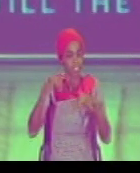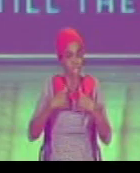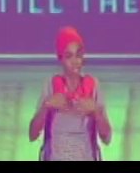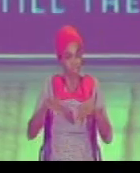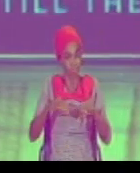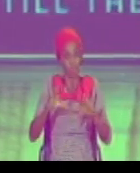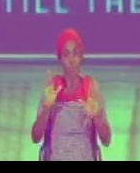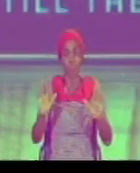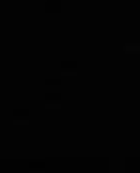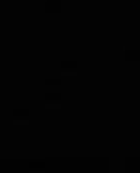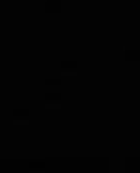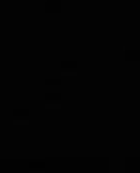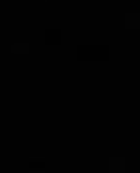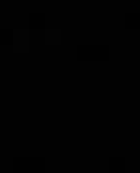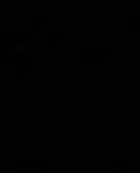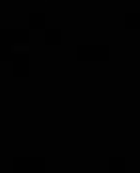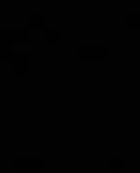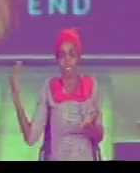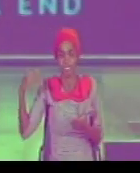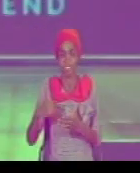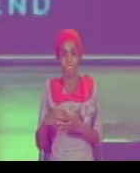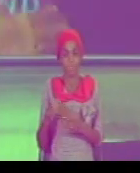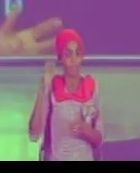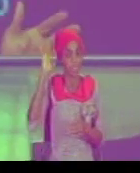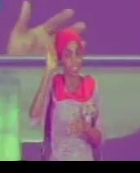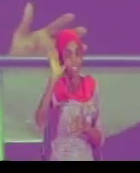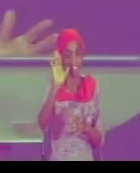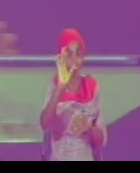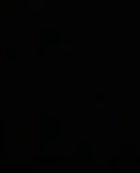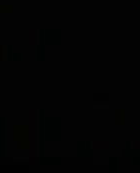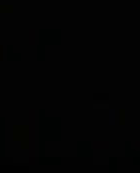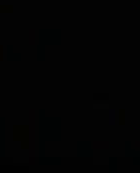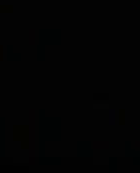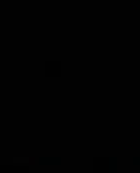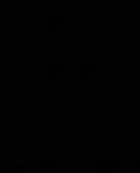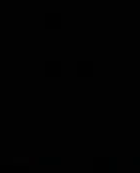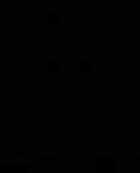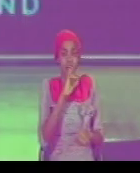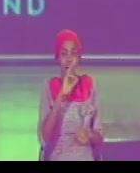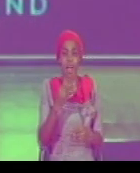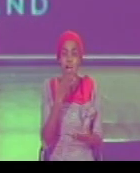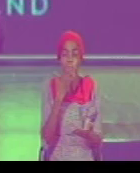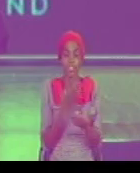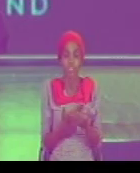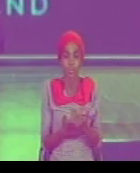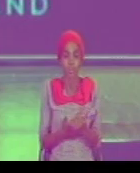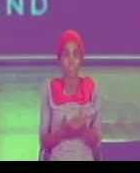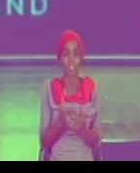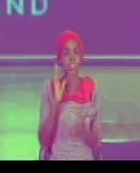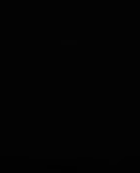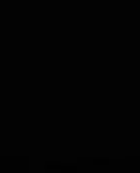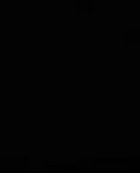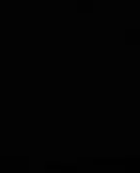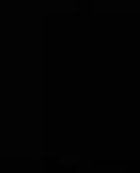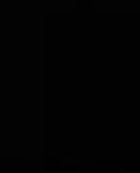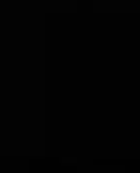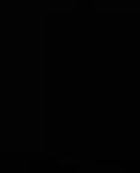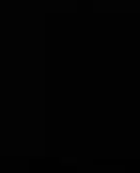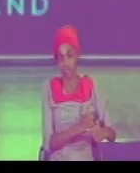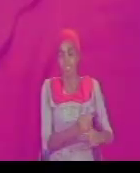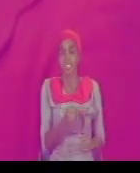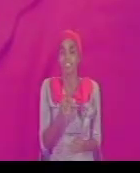Thy counsels of old are faithfulness and truth. It tells us in